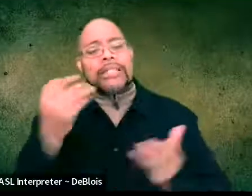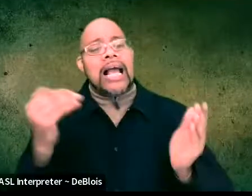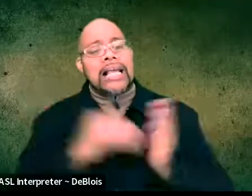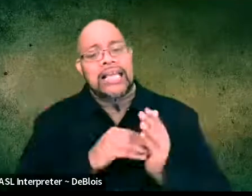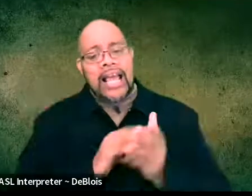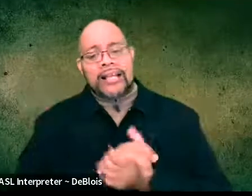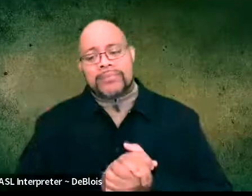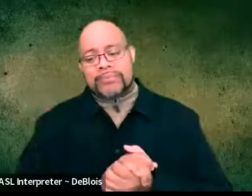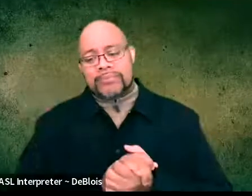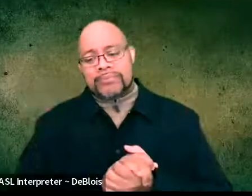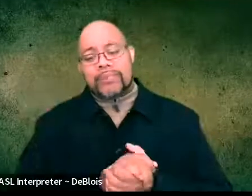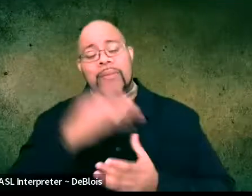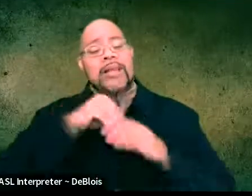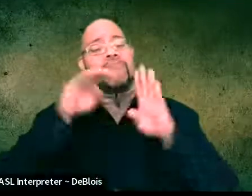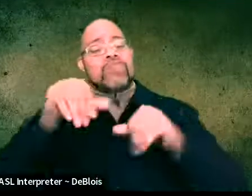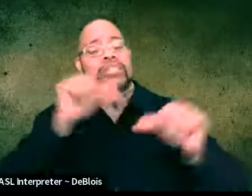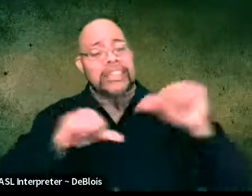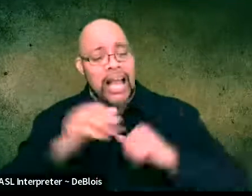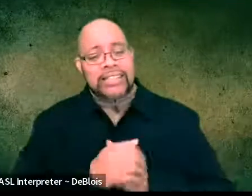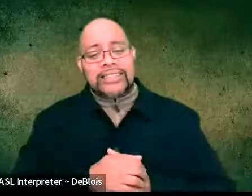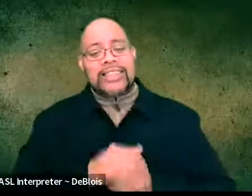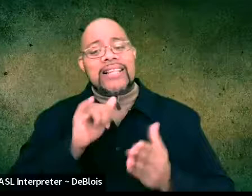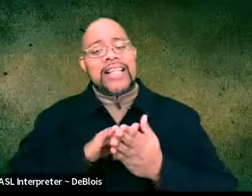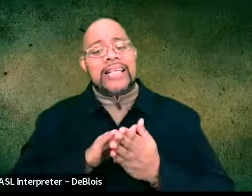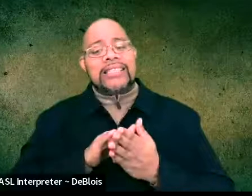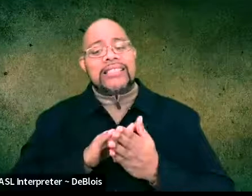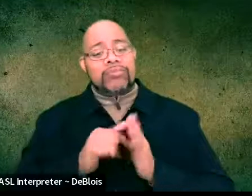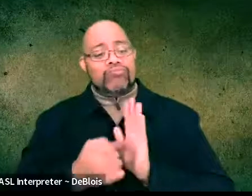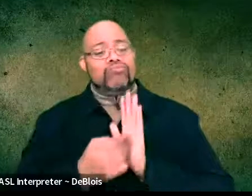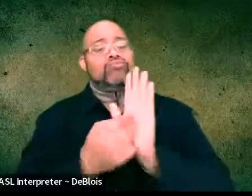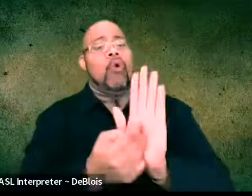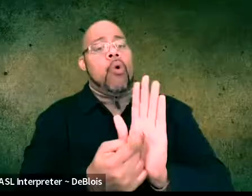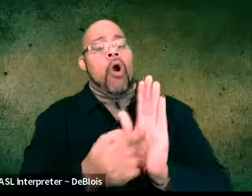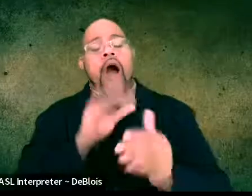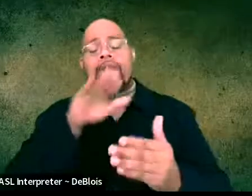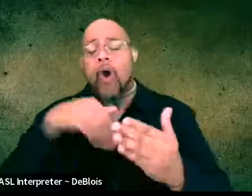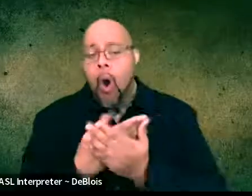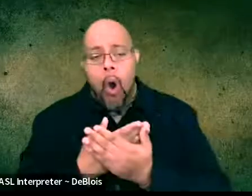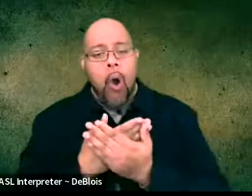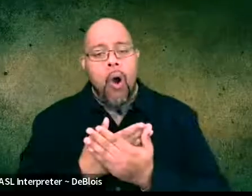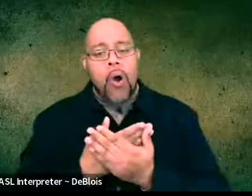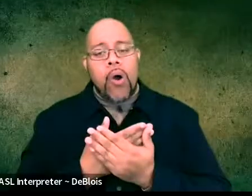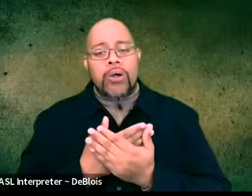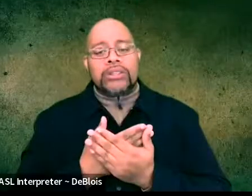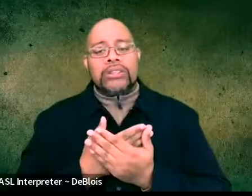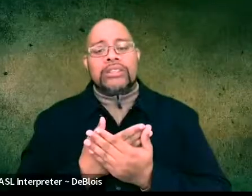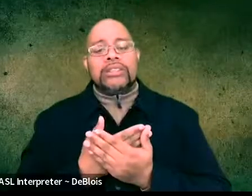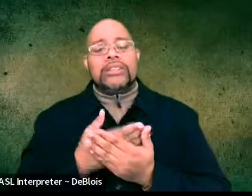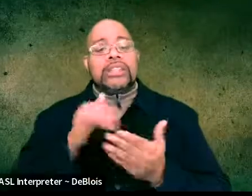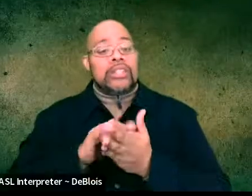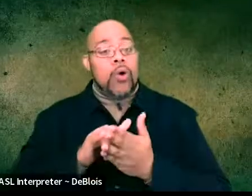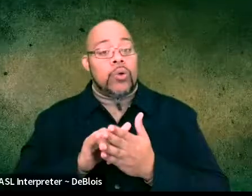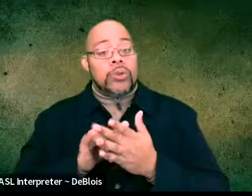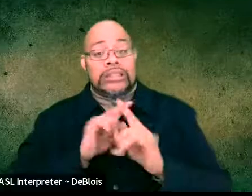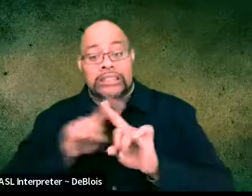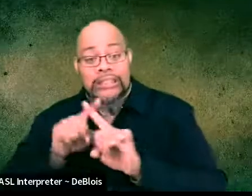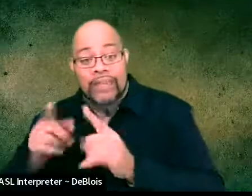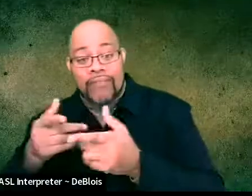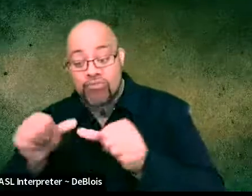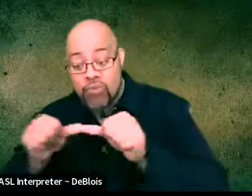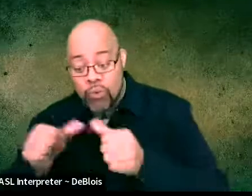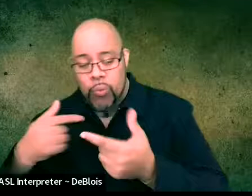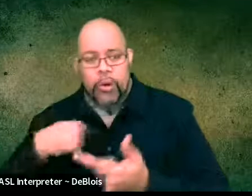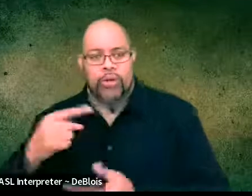again, Black and Marine Science is the manifestation of all those only rooms where we're just there